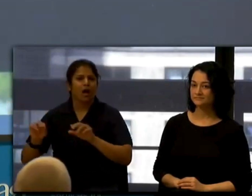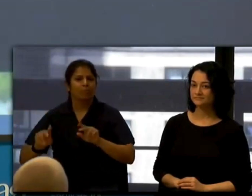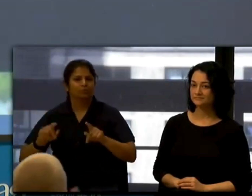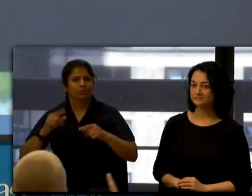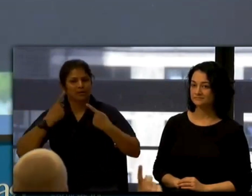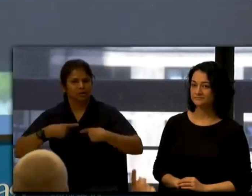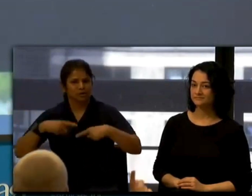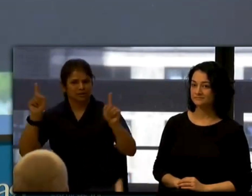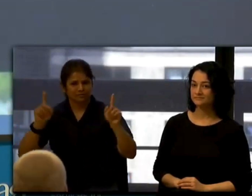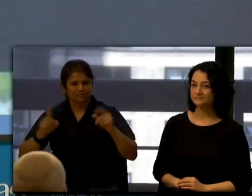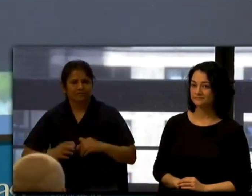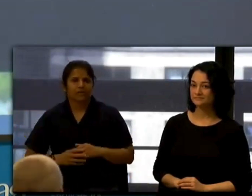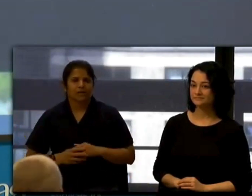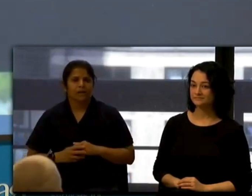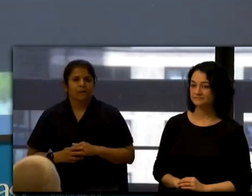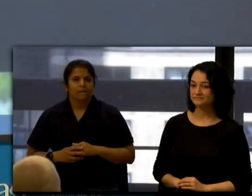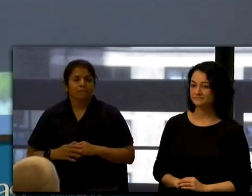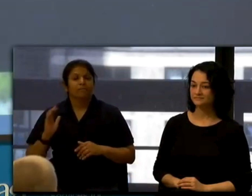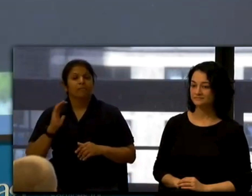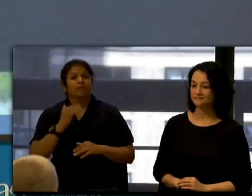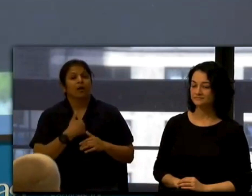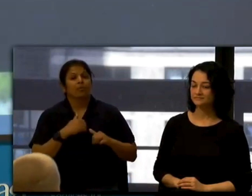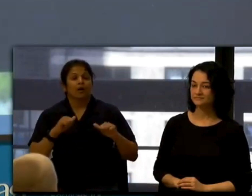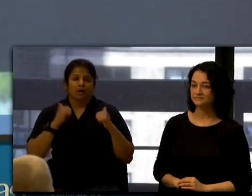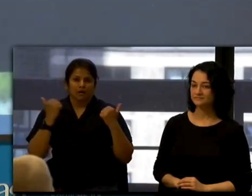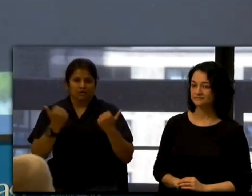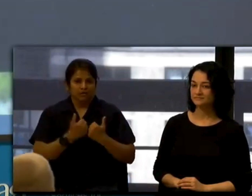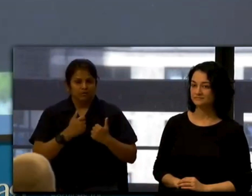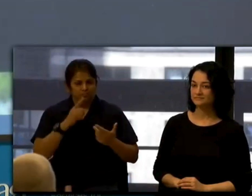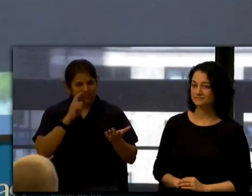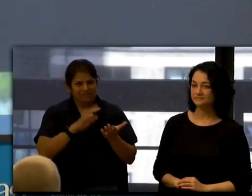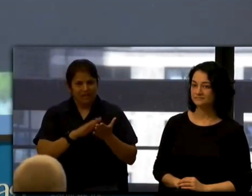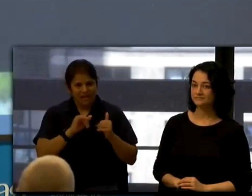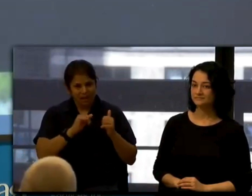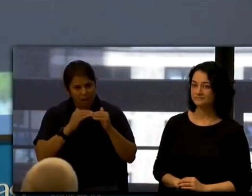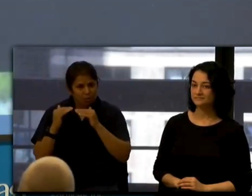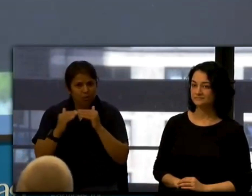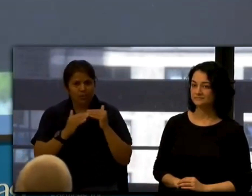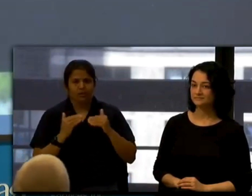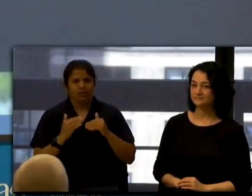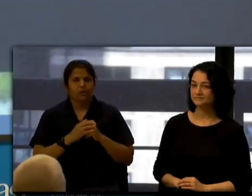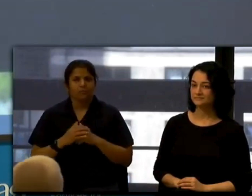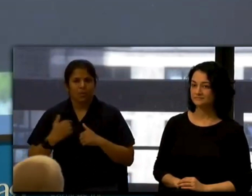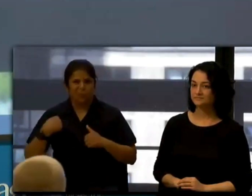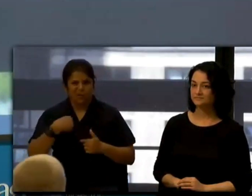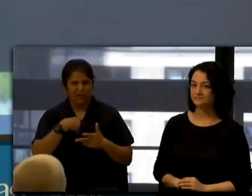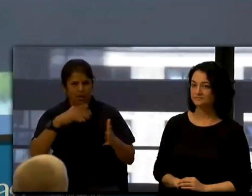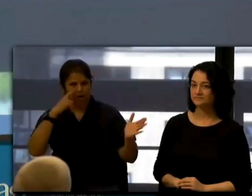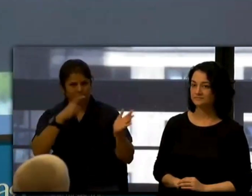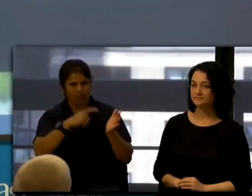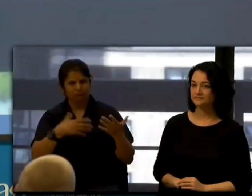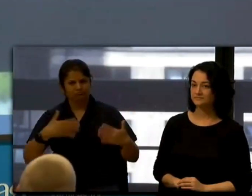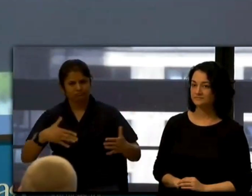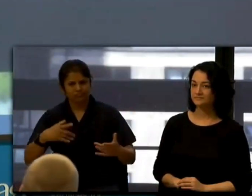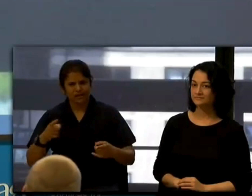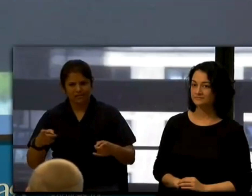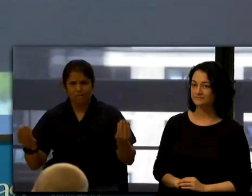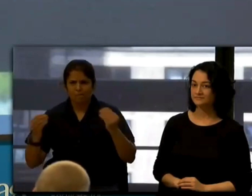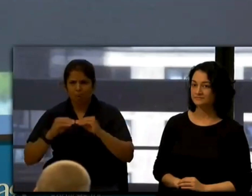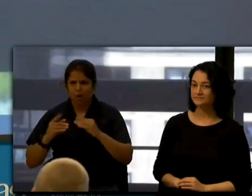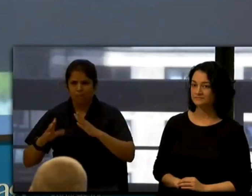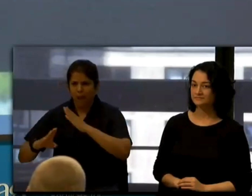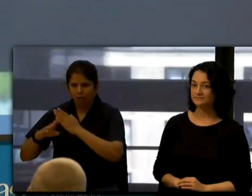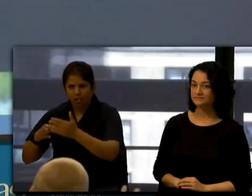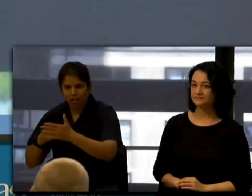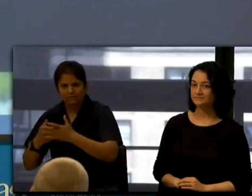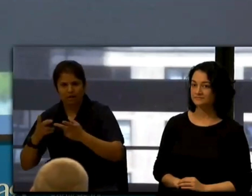Our agency strongly believes in equity and recognizes the additional barriers and discrimination faced by people